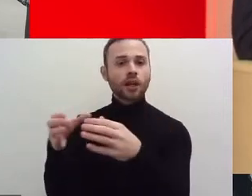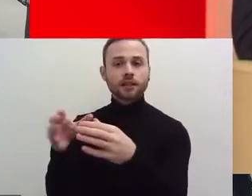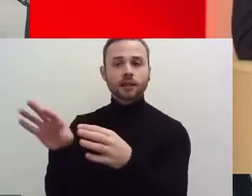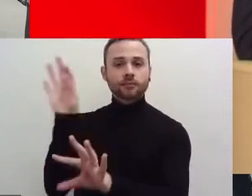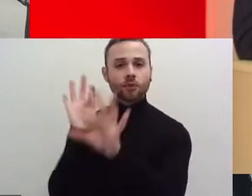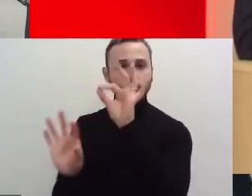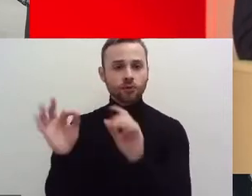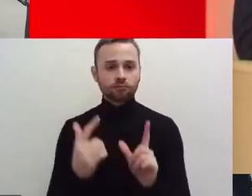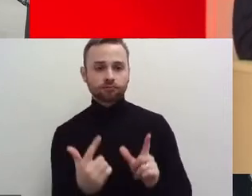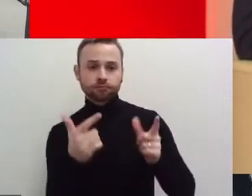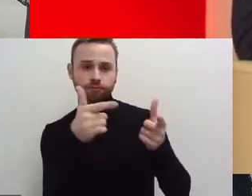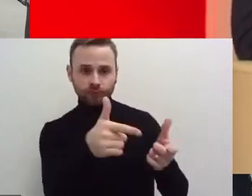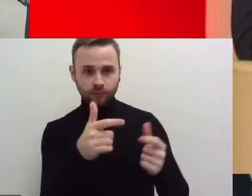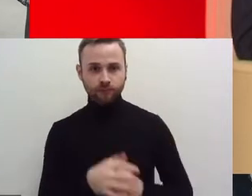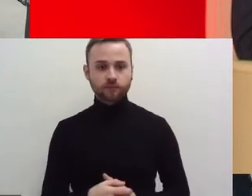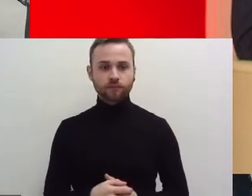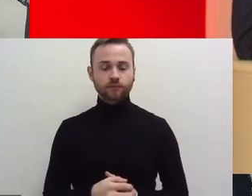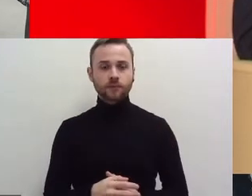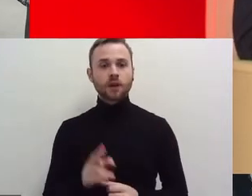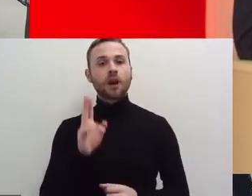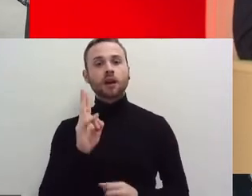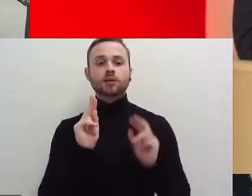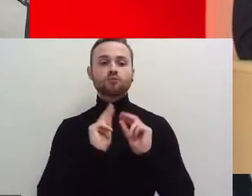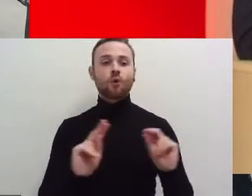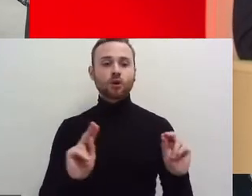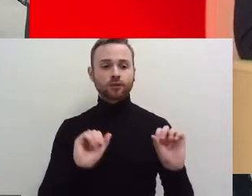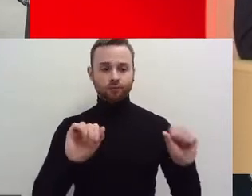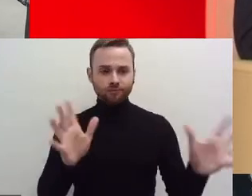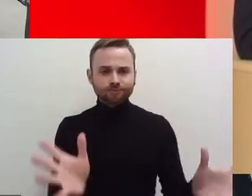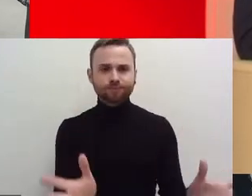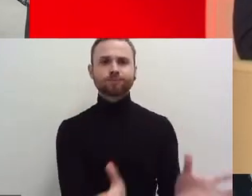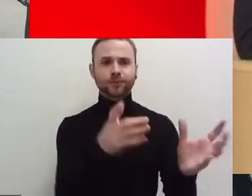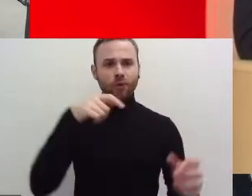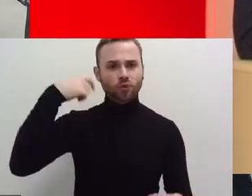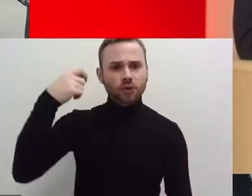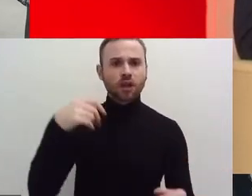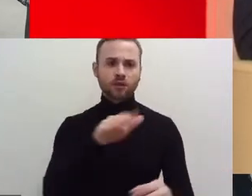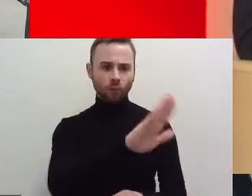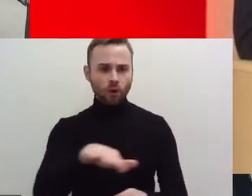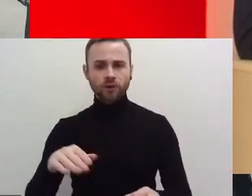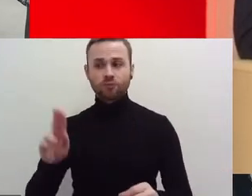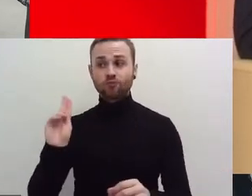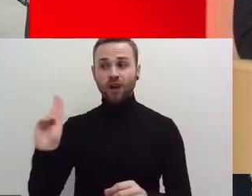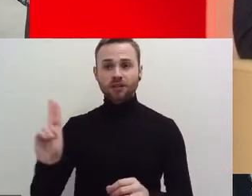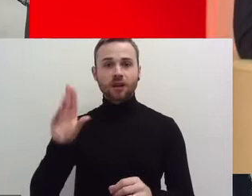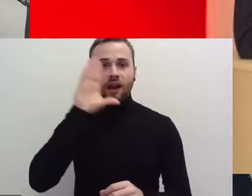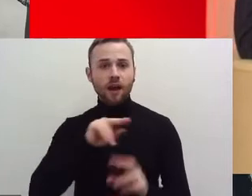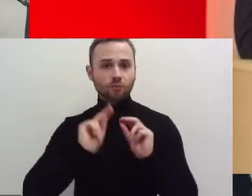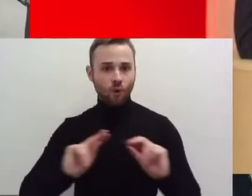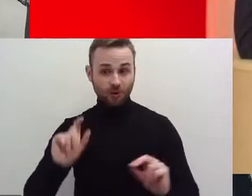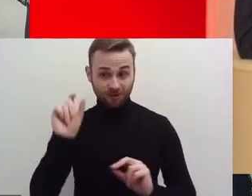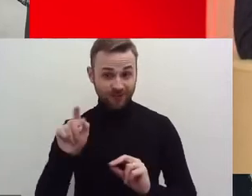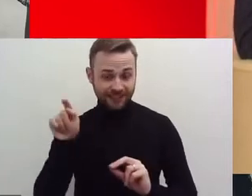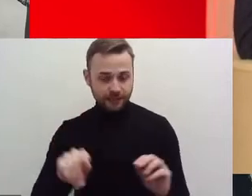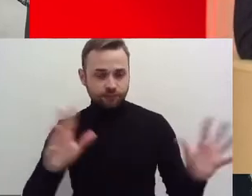to actually participate in our state lives and actually to improve our country in many different ways, not only to